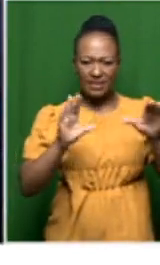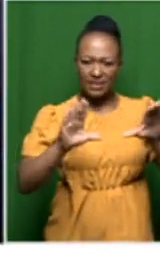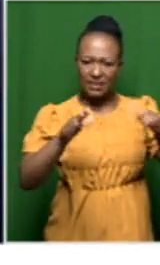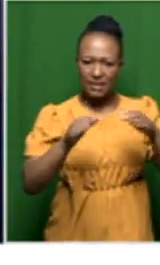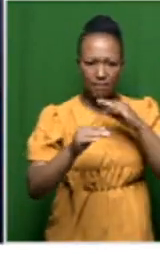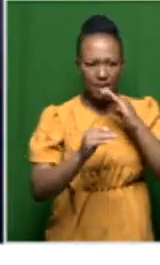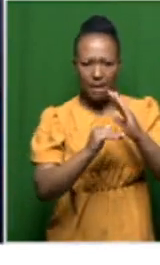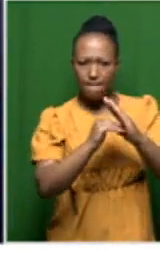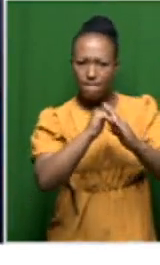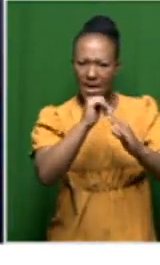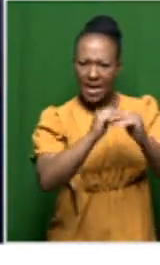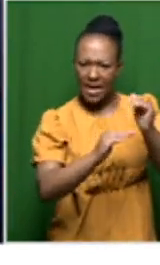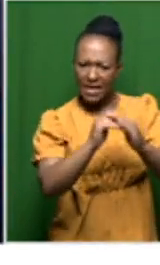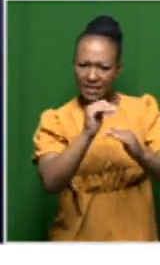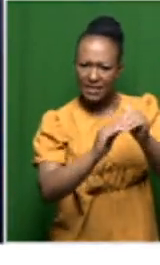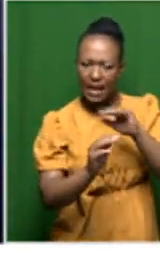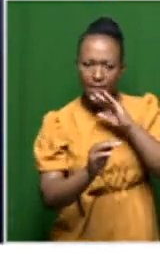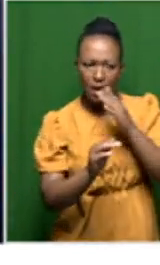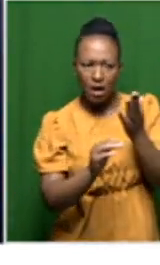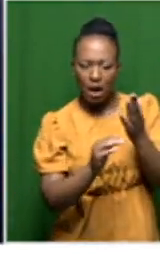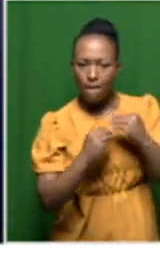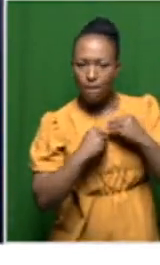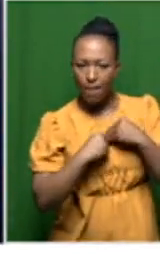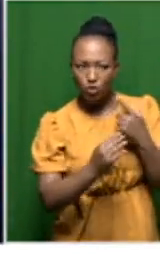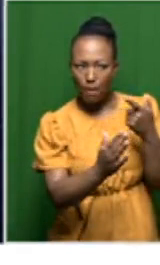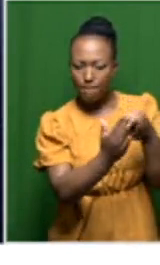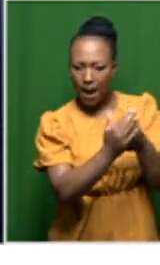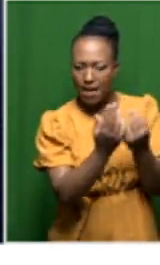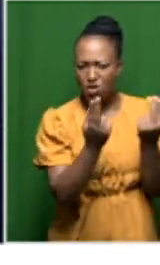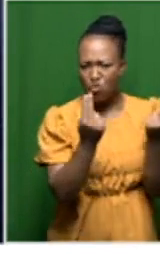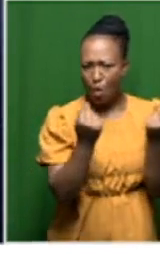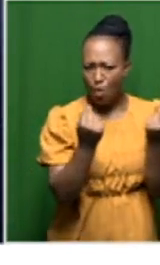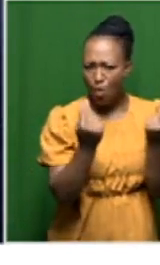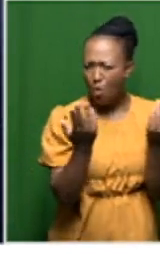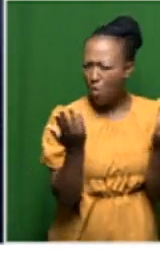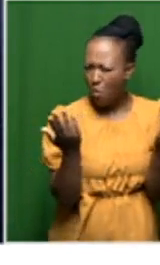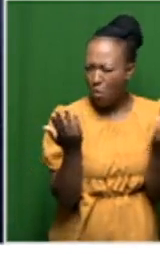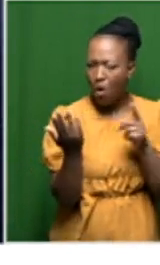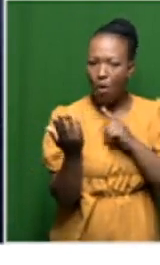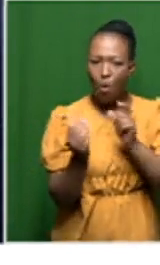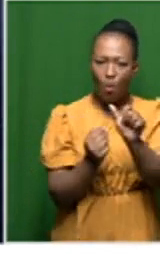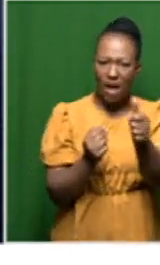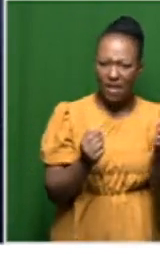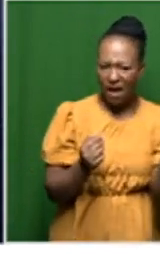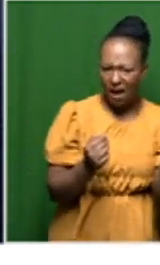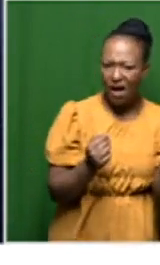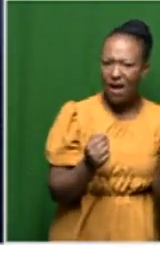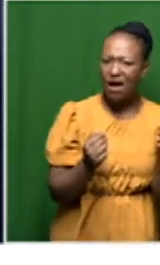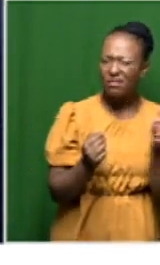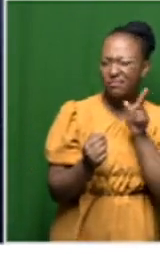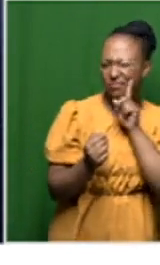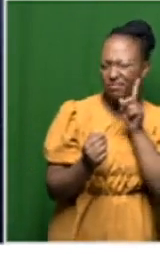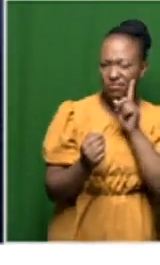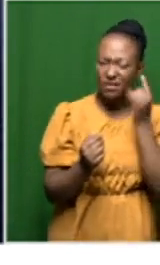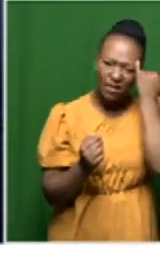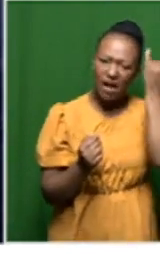Are we looking at buying existing properties that exist? Are we looking at investment into different kind of ventures? What is